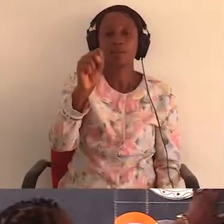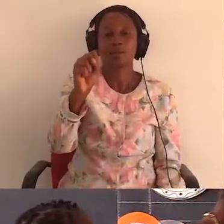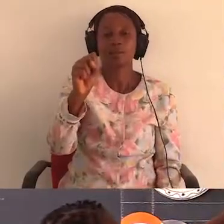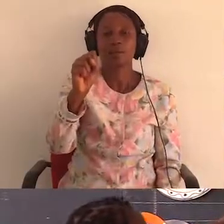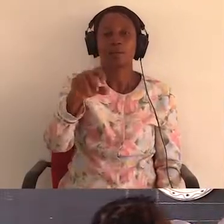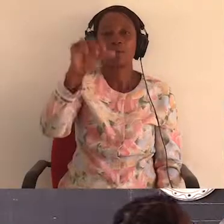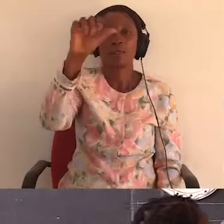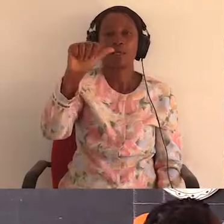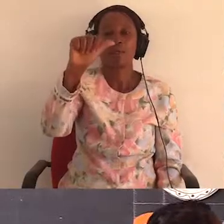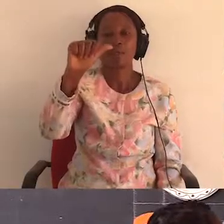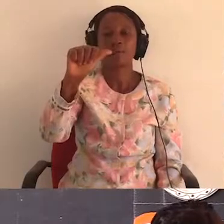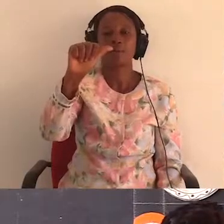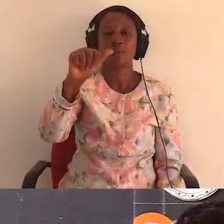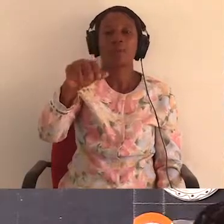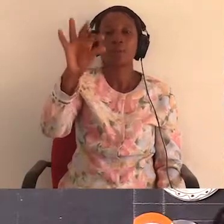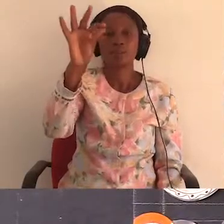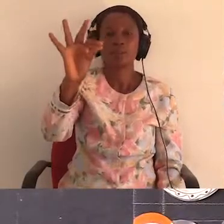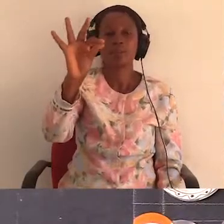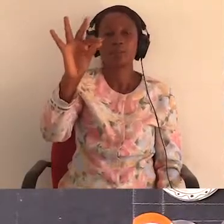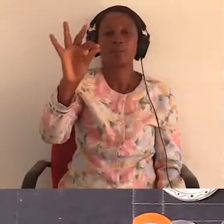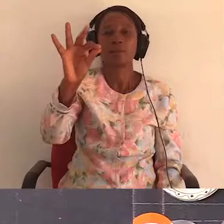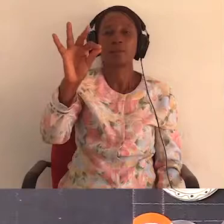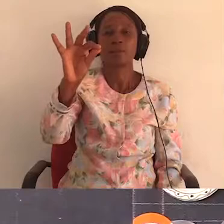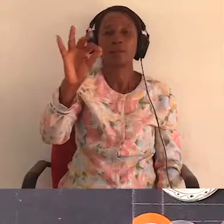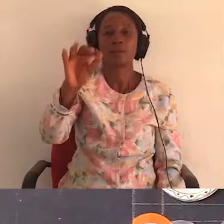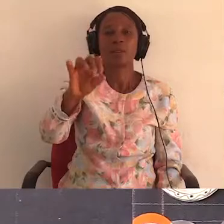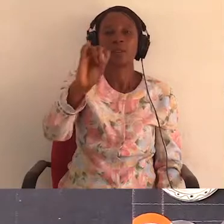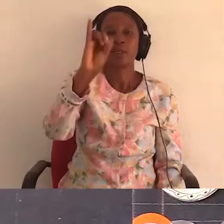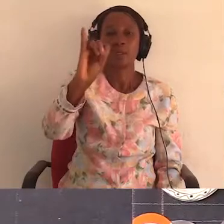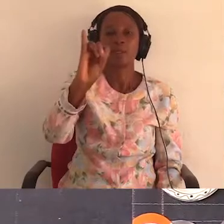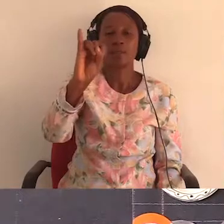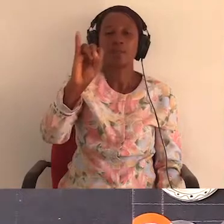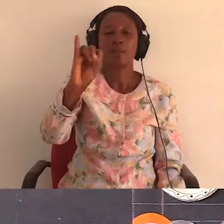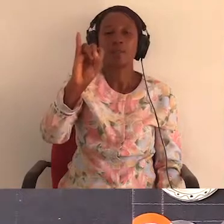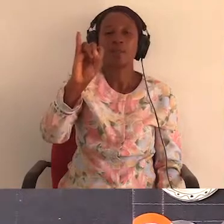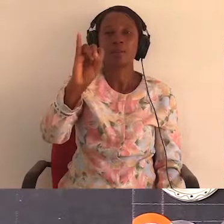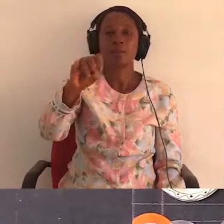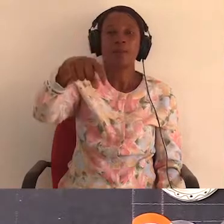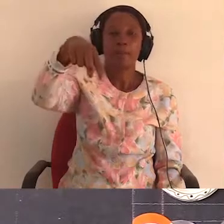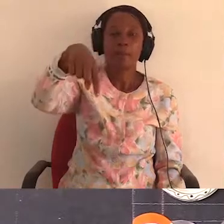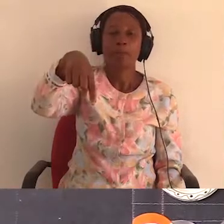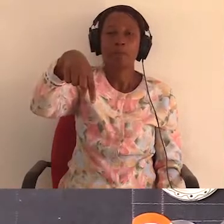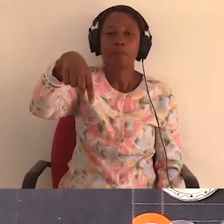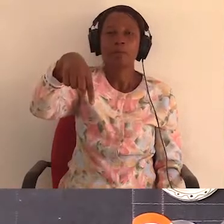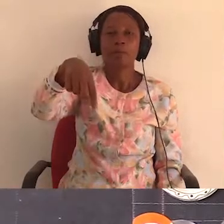S, A, T, I, P,